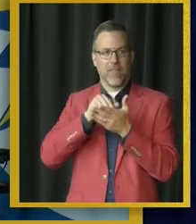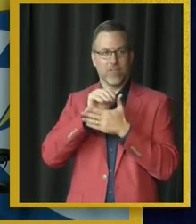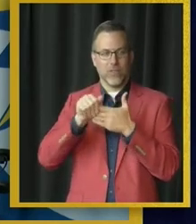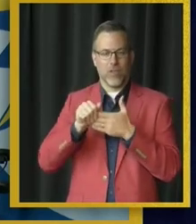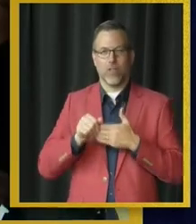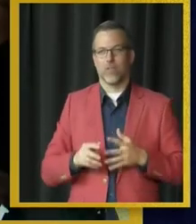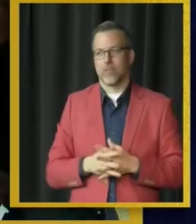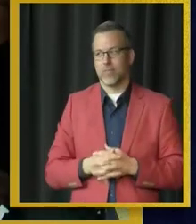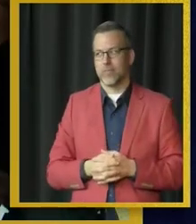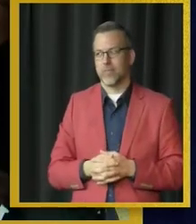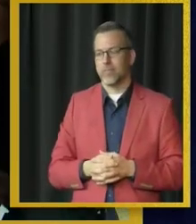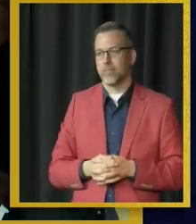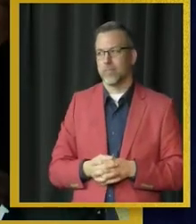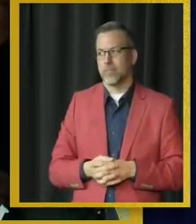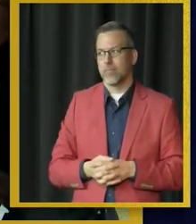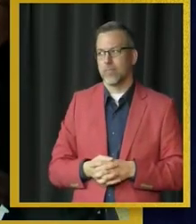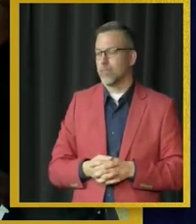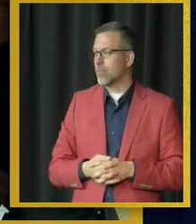$65,000.